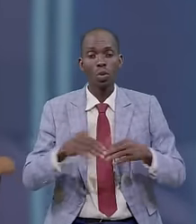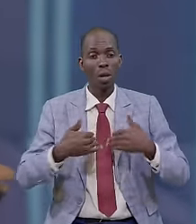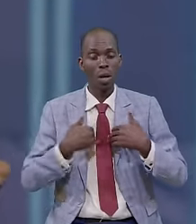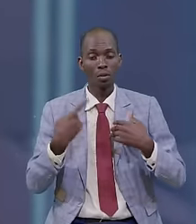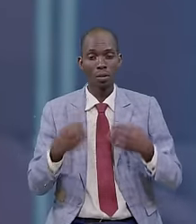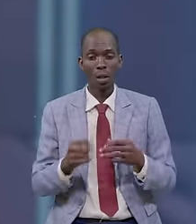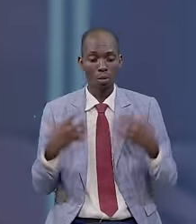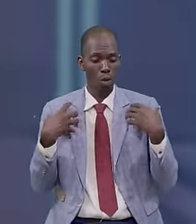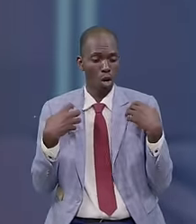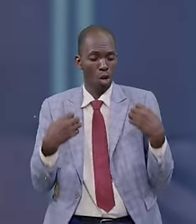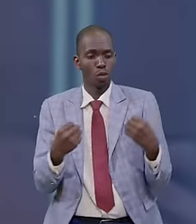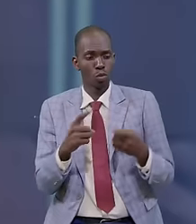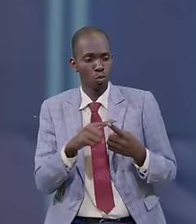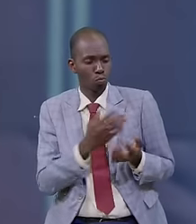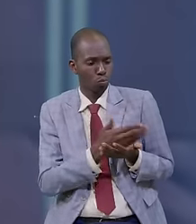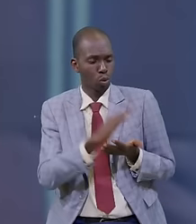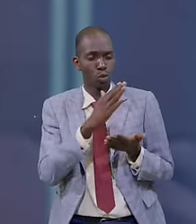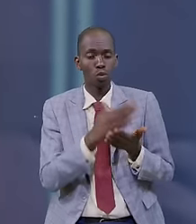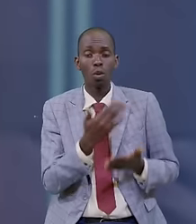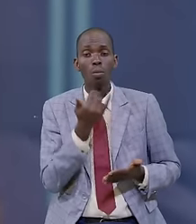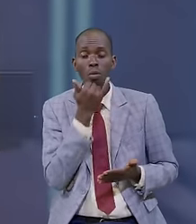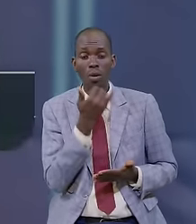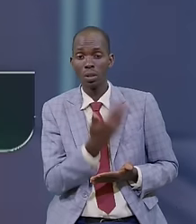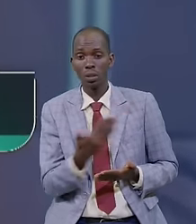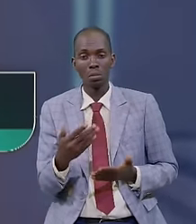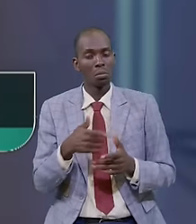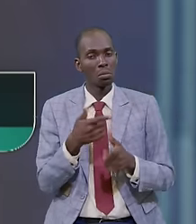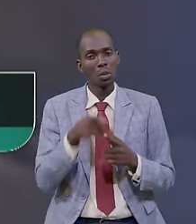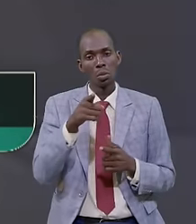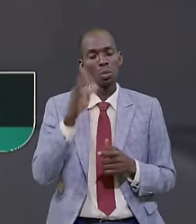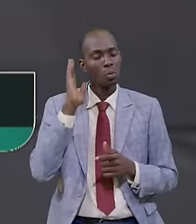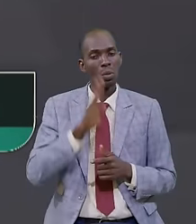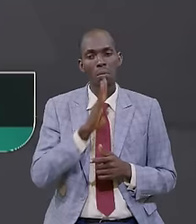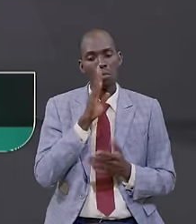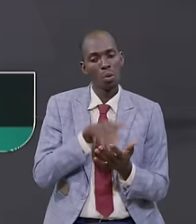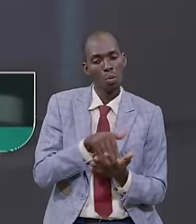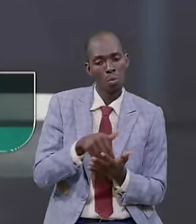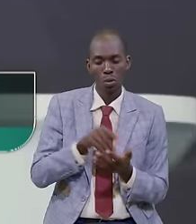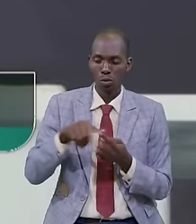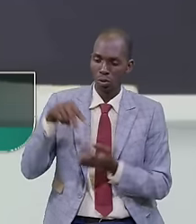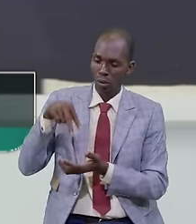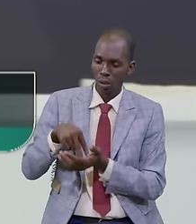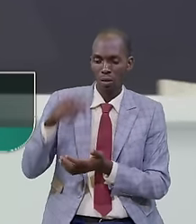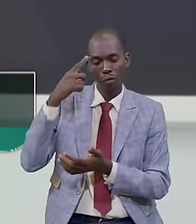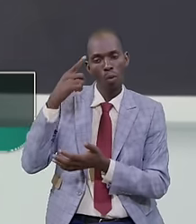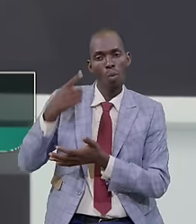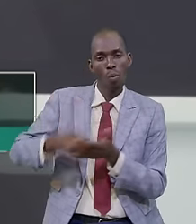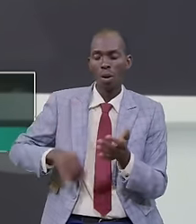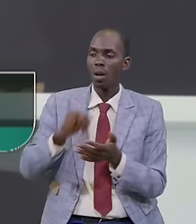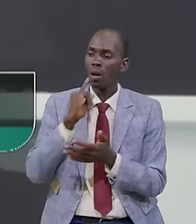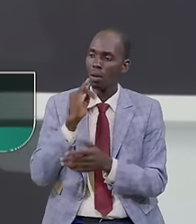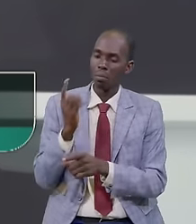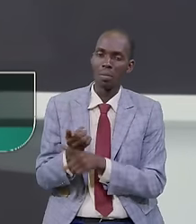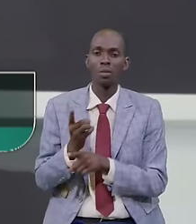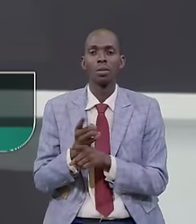to stand for what is right. You stand first. You see, there are people,